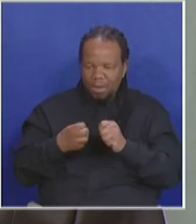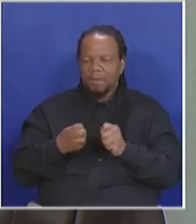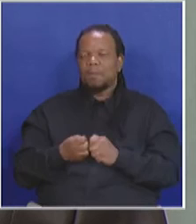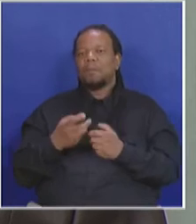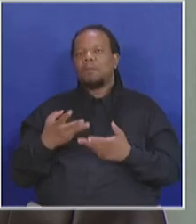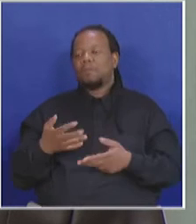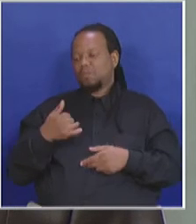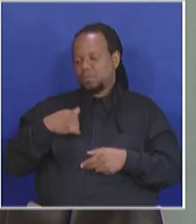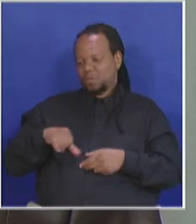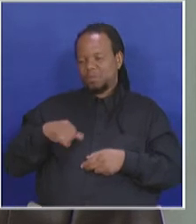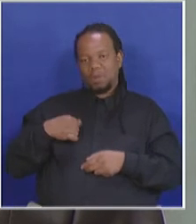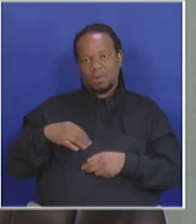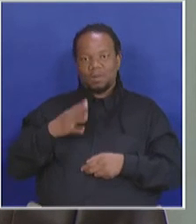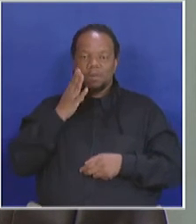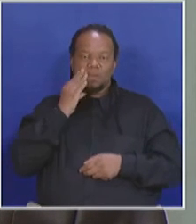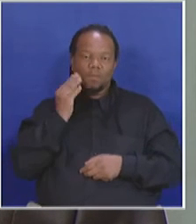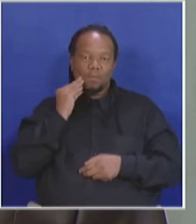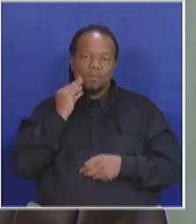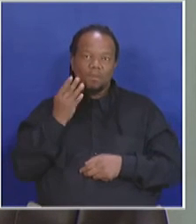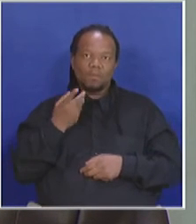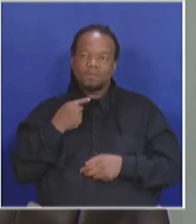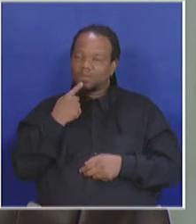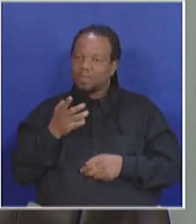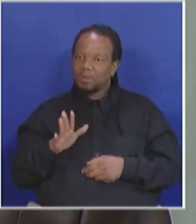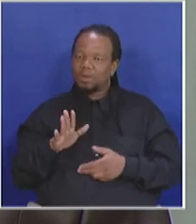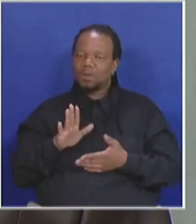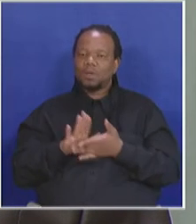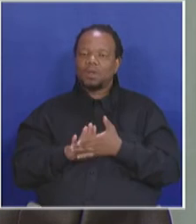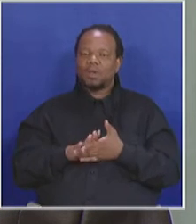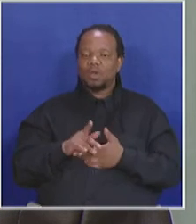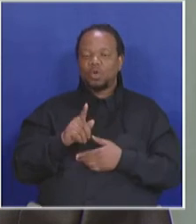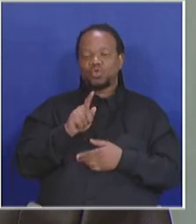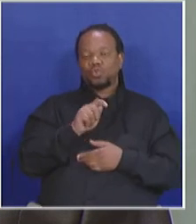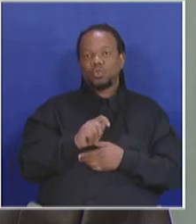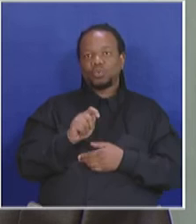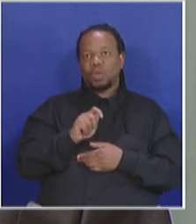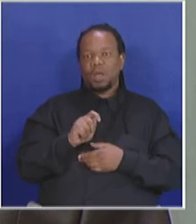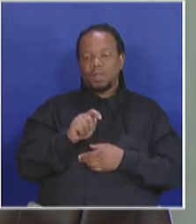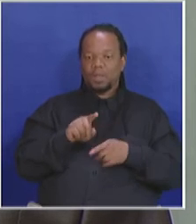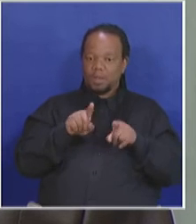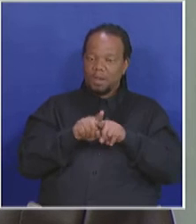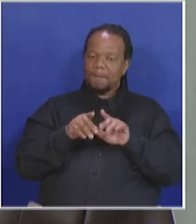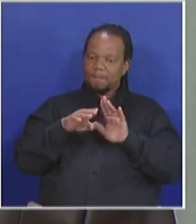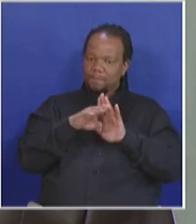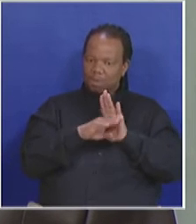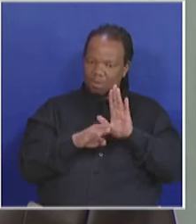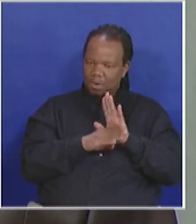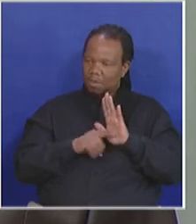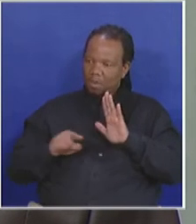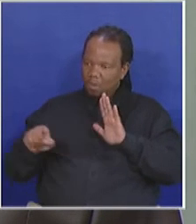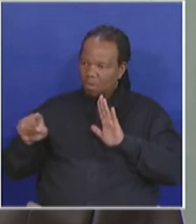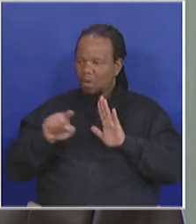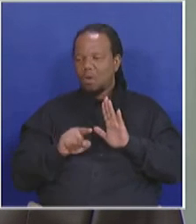crucial point as indicated. The Sokotsana program aimed at bringing all government services to the people. The Premier made